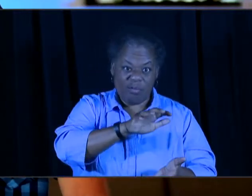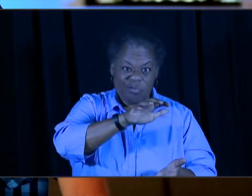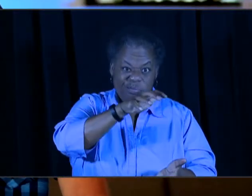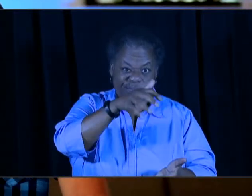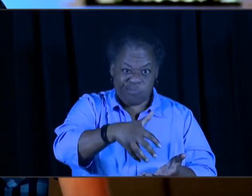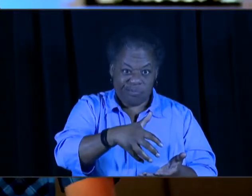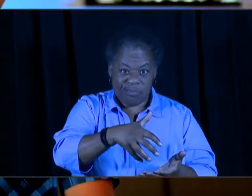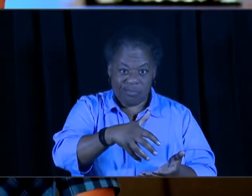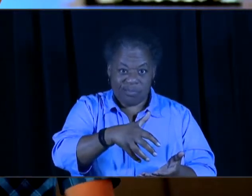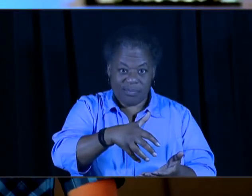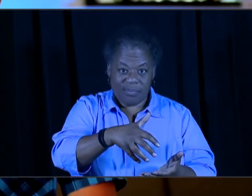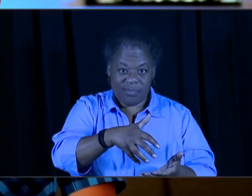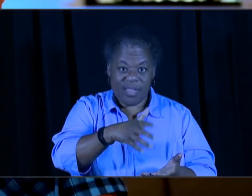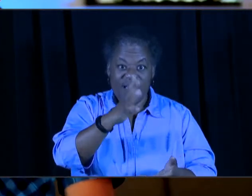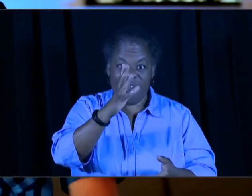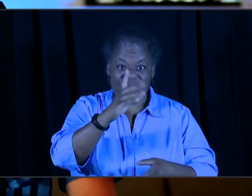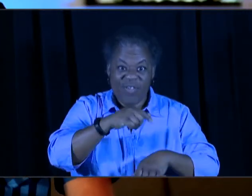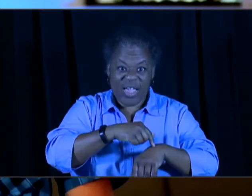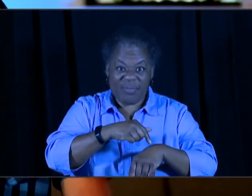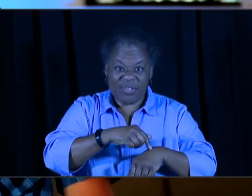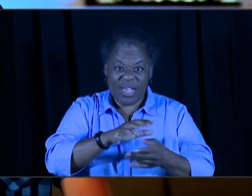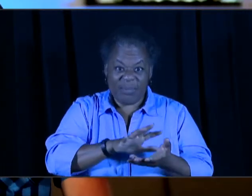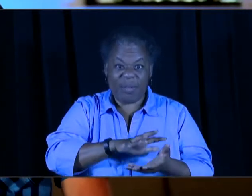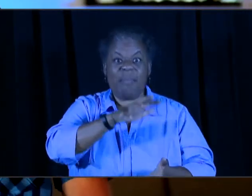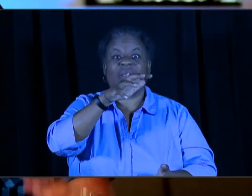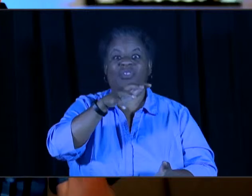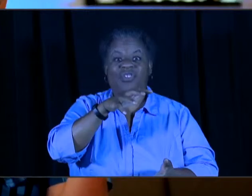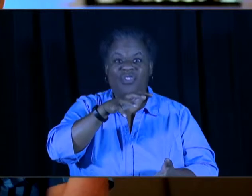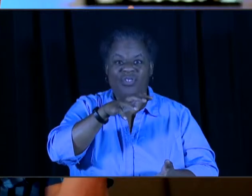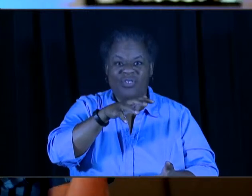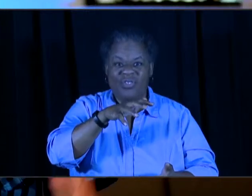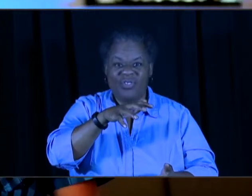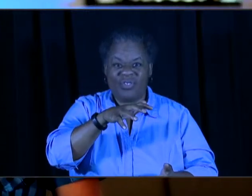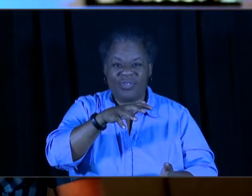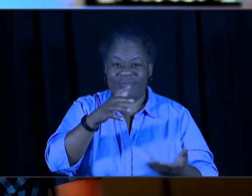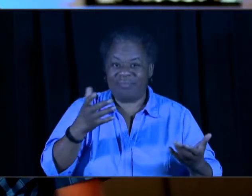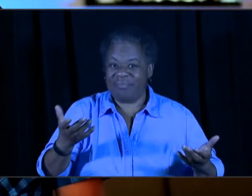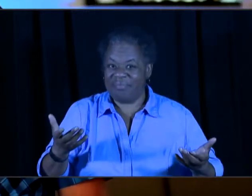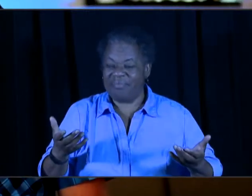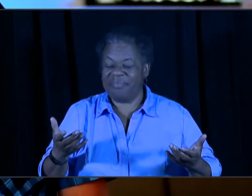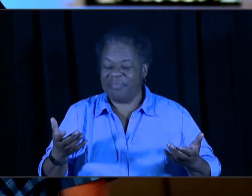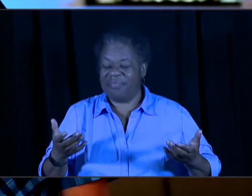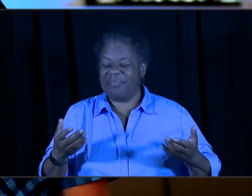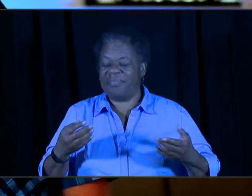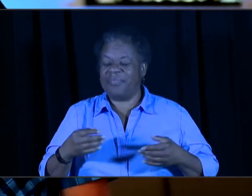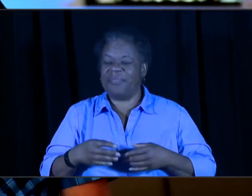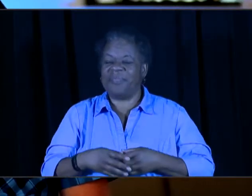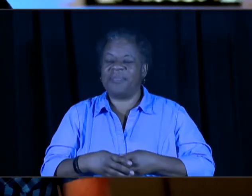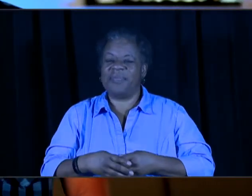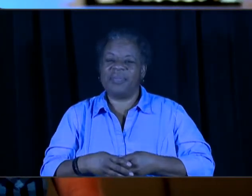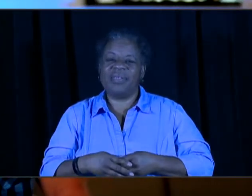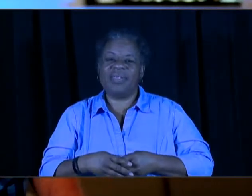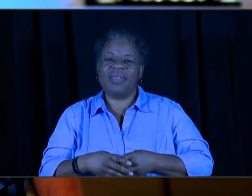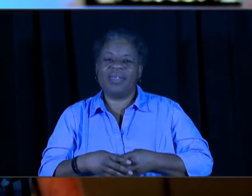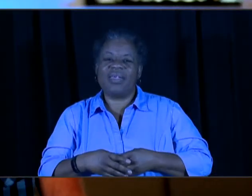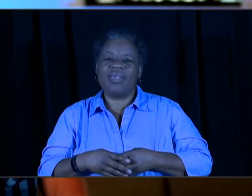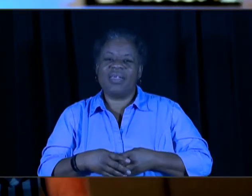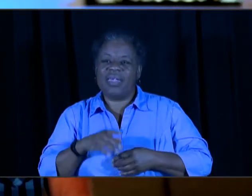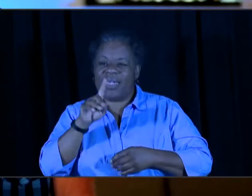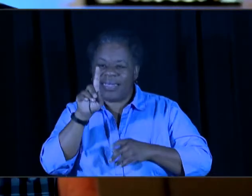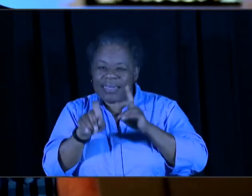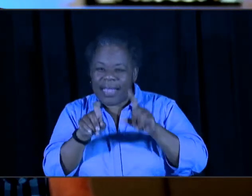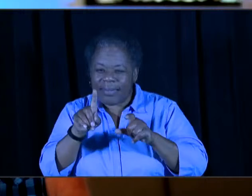portions, 5 times as much falafel, or whatever it was they were eating at the time. He's testing